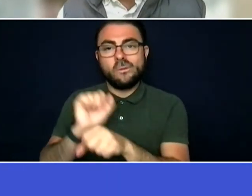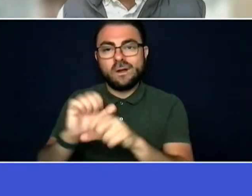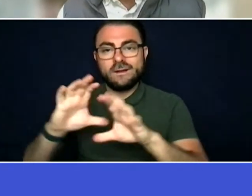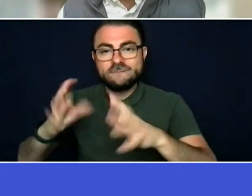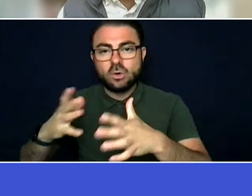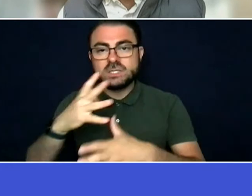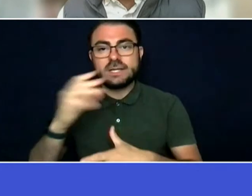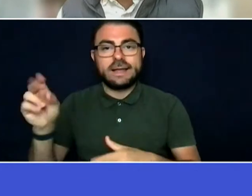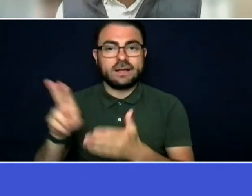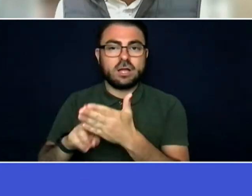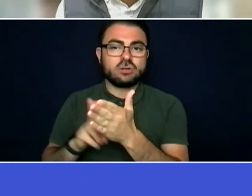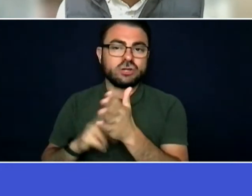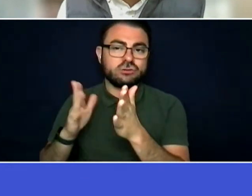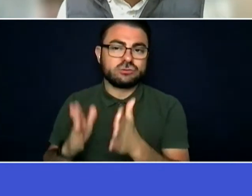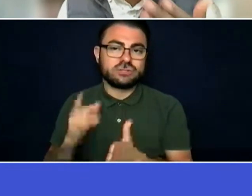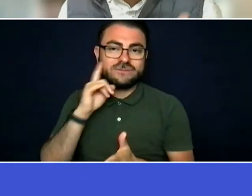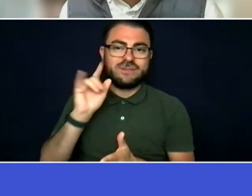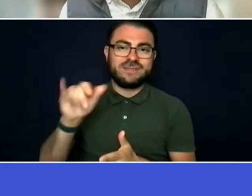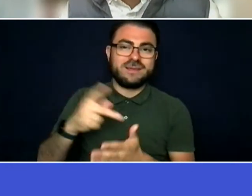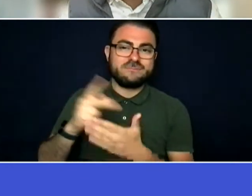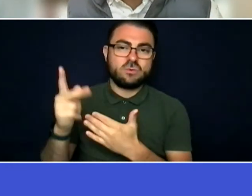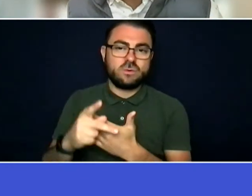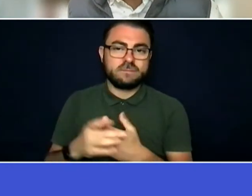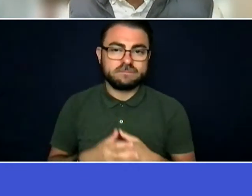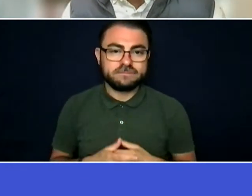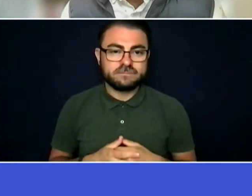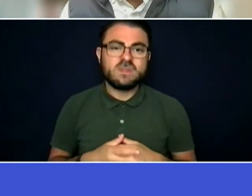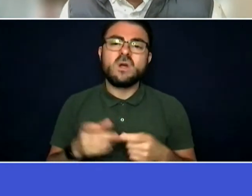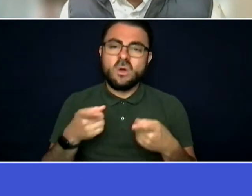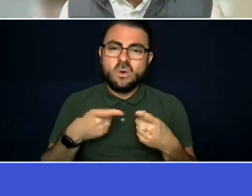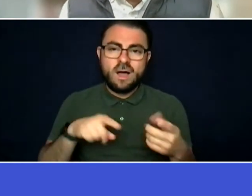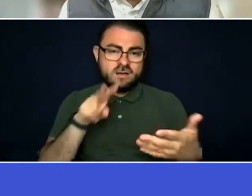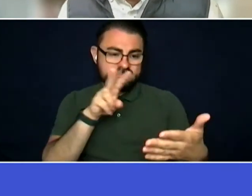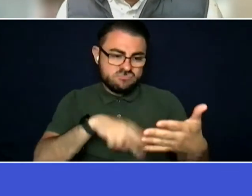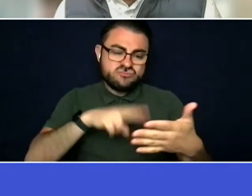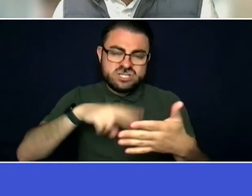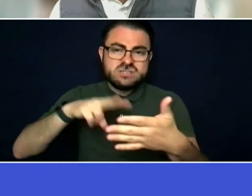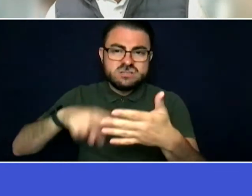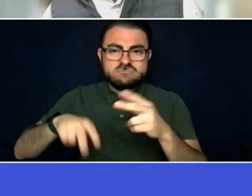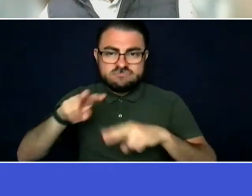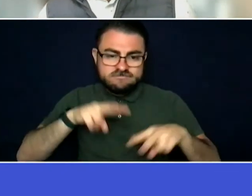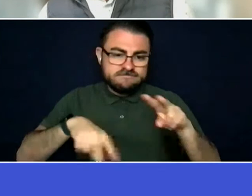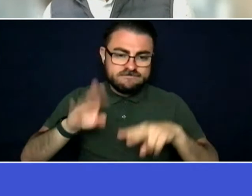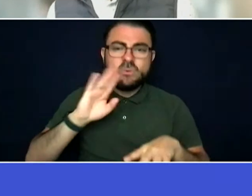program. And this will all start to make sense as you work through the document.